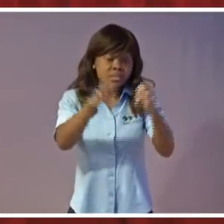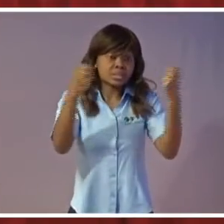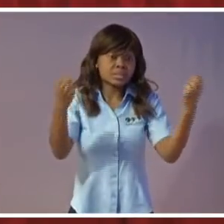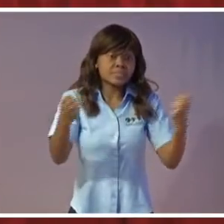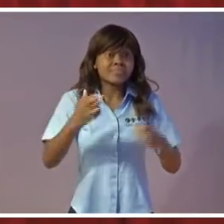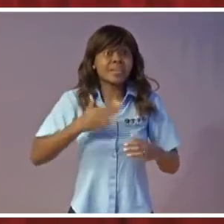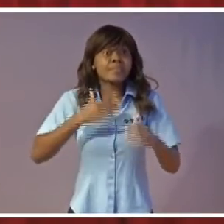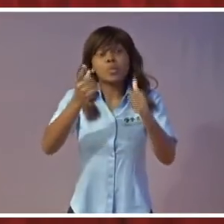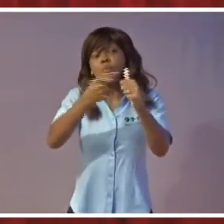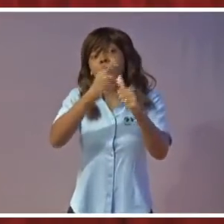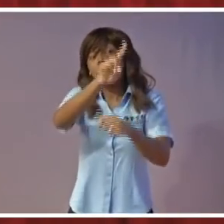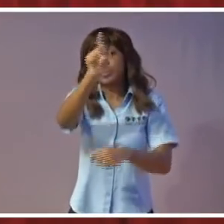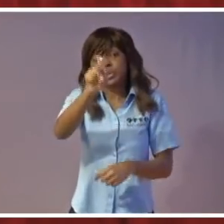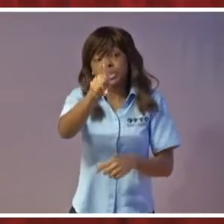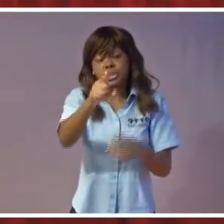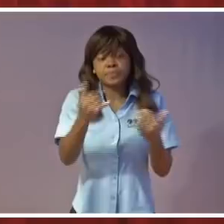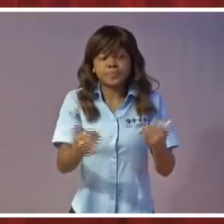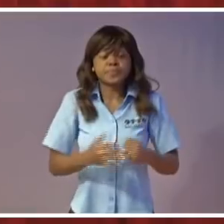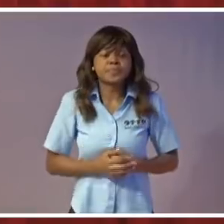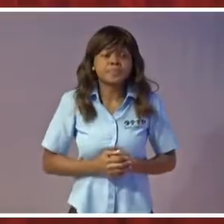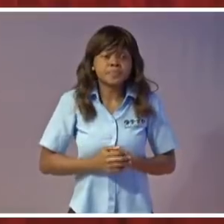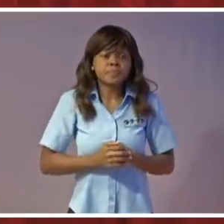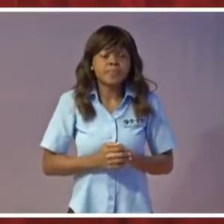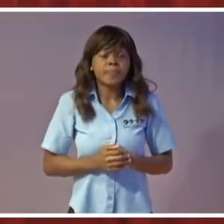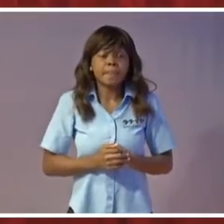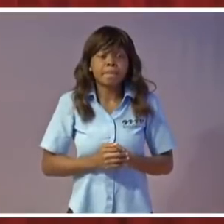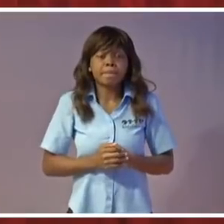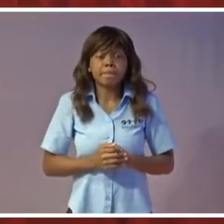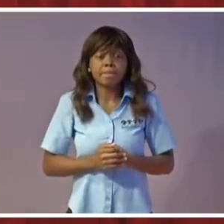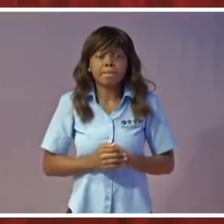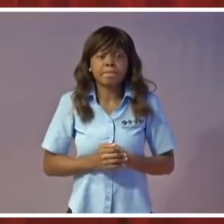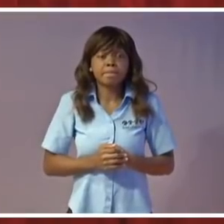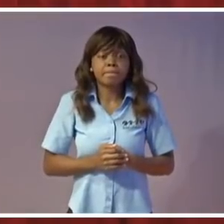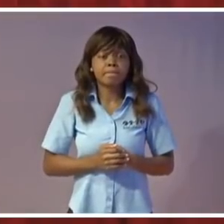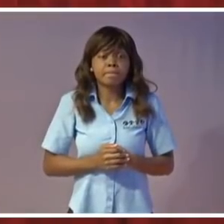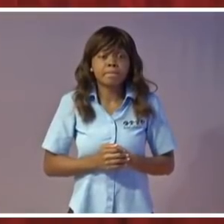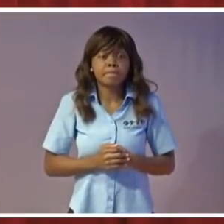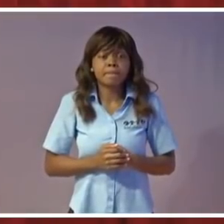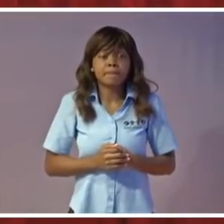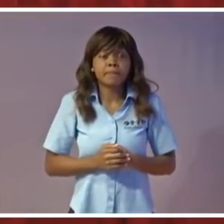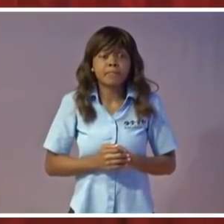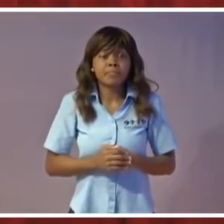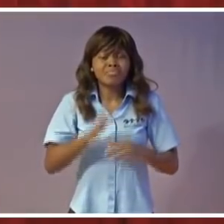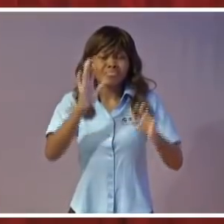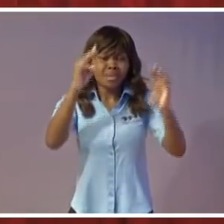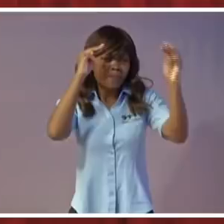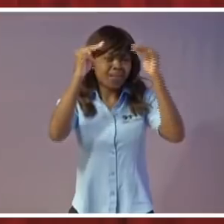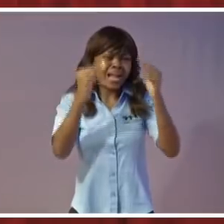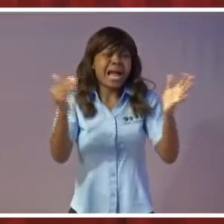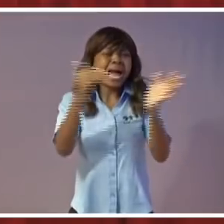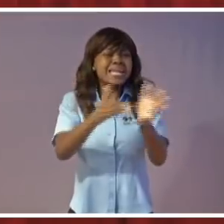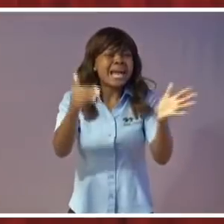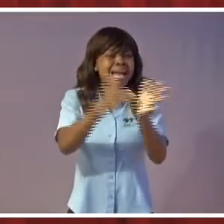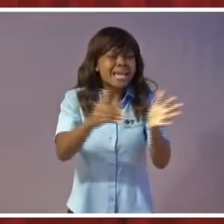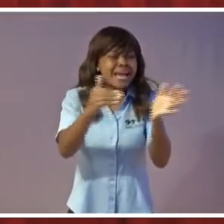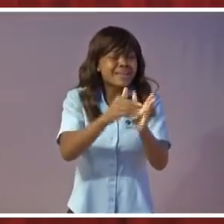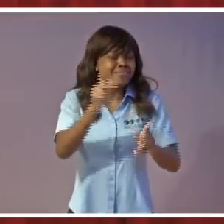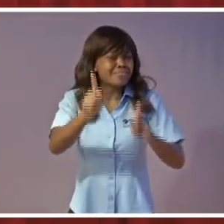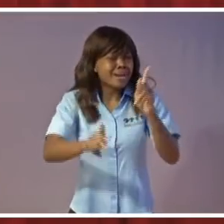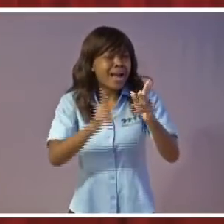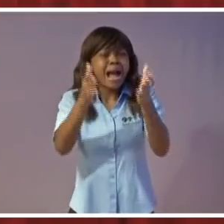question, Minister, there's a recurring issue coming out of the public with the unfortunate deaths we are